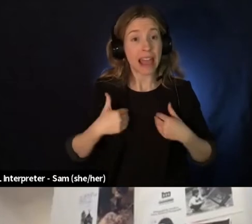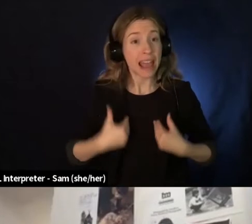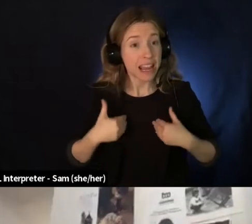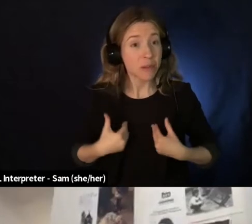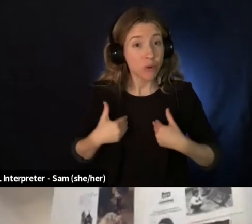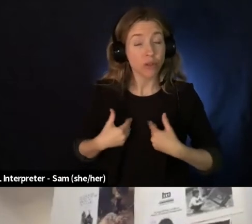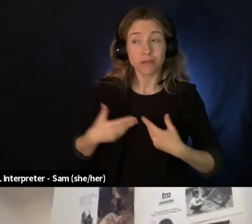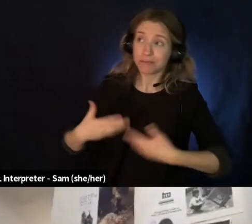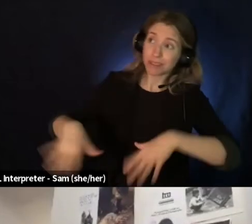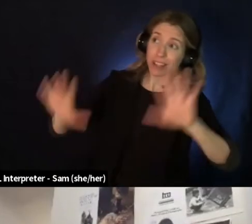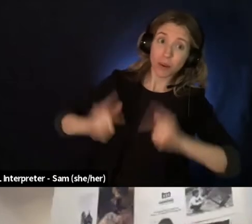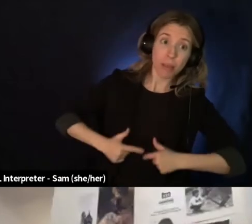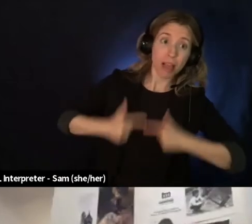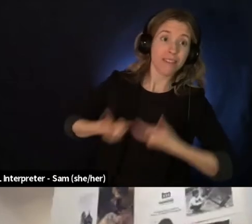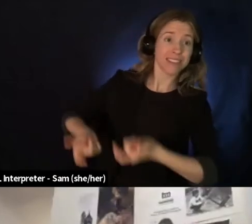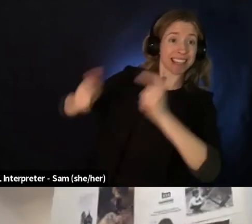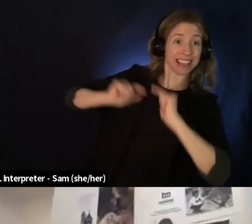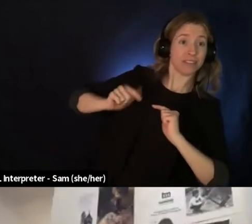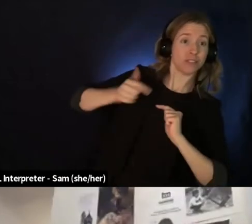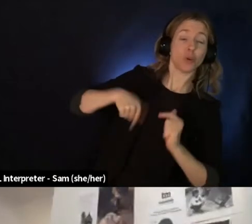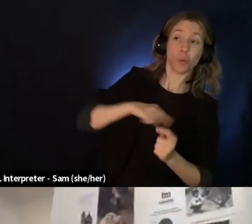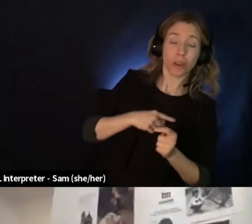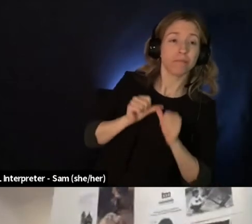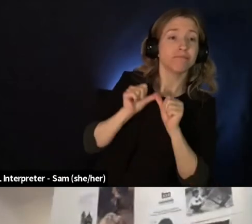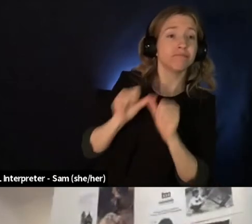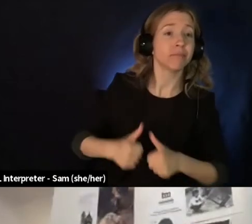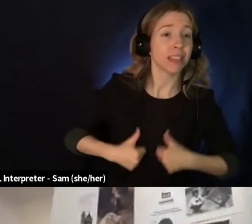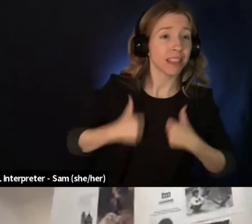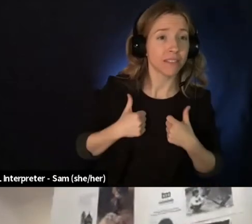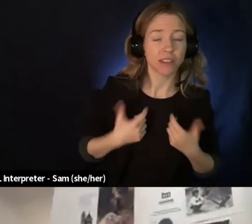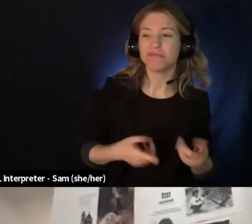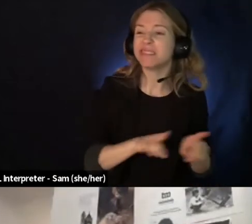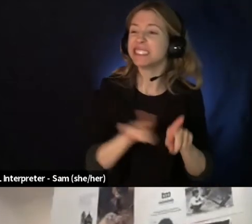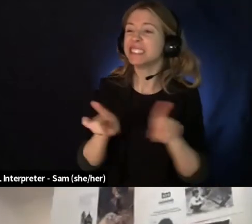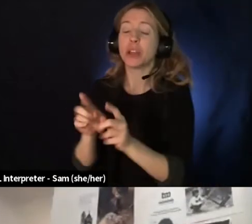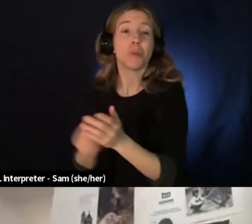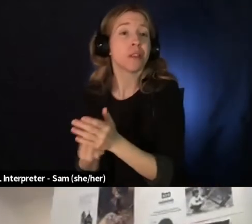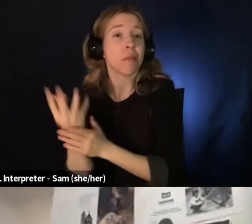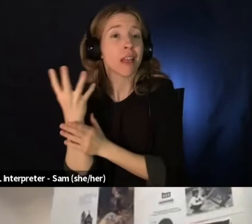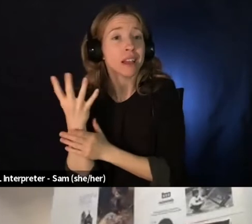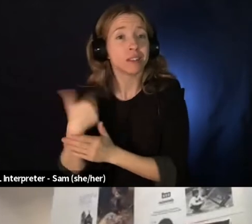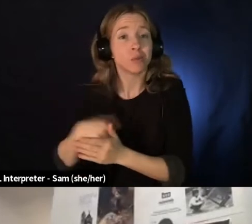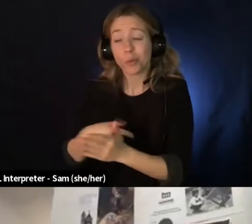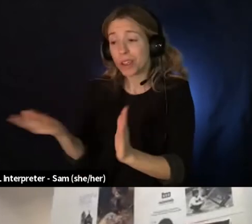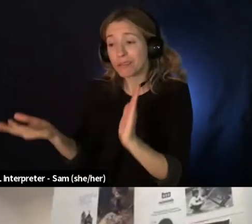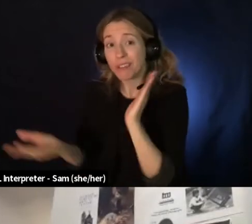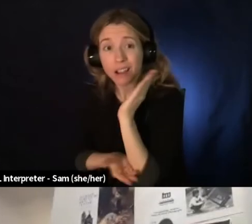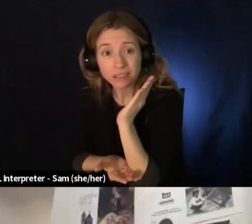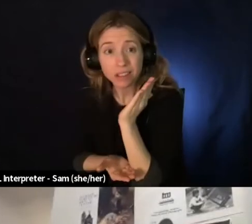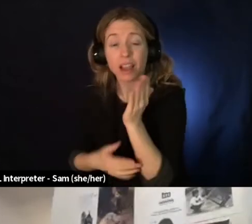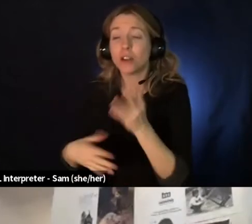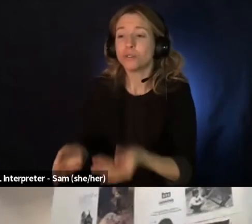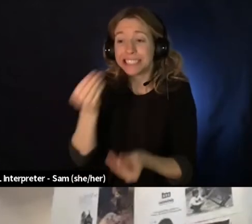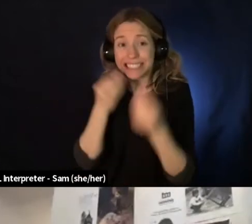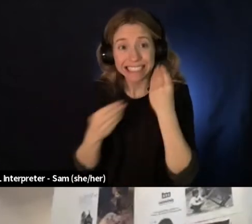to them by the Creator. It's not like Genesis for us. First of